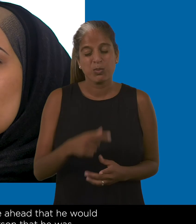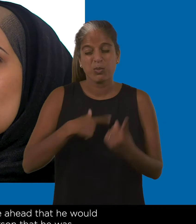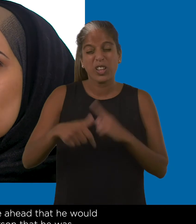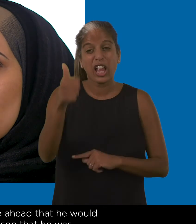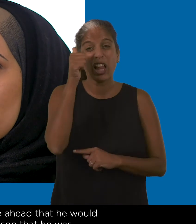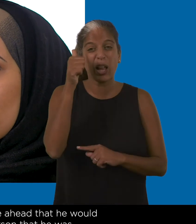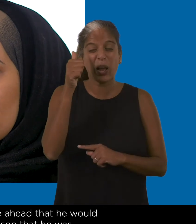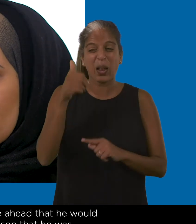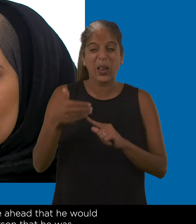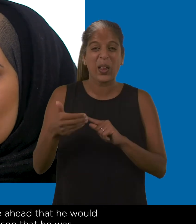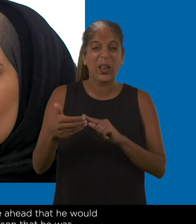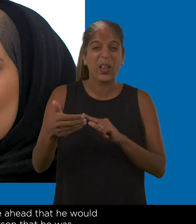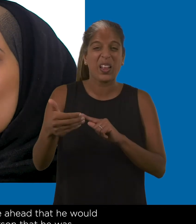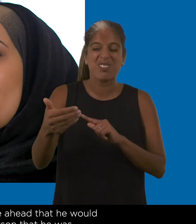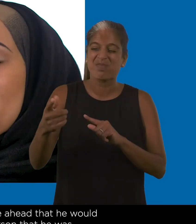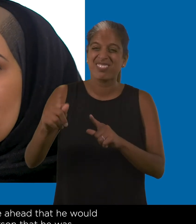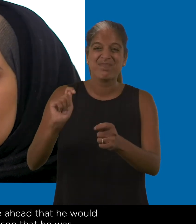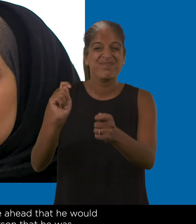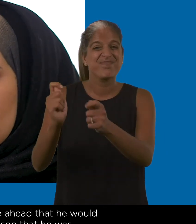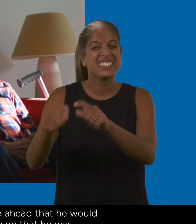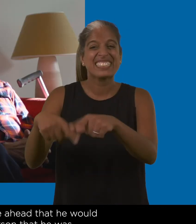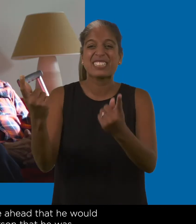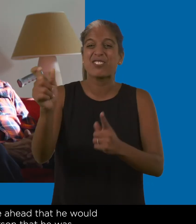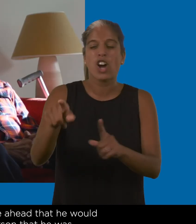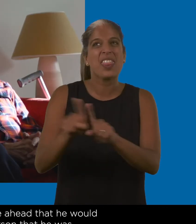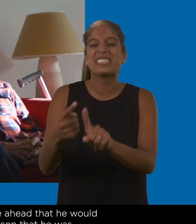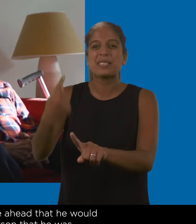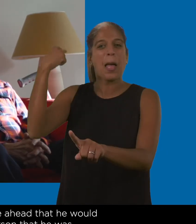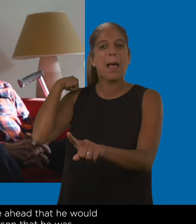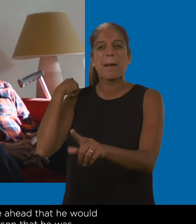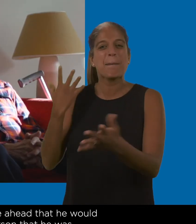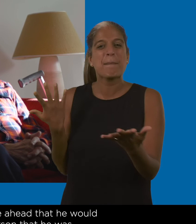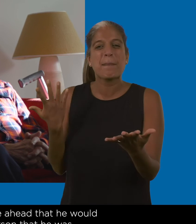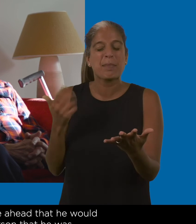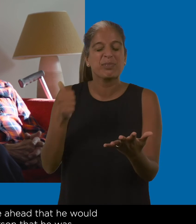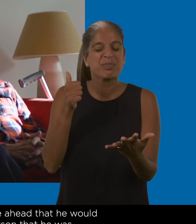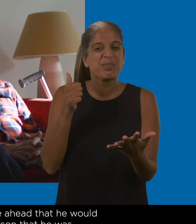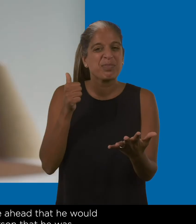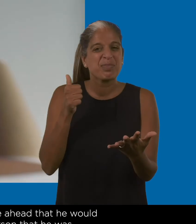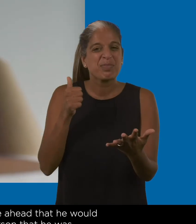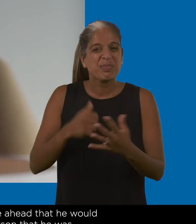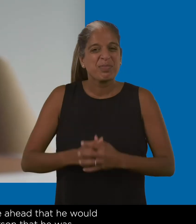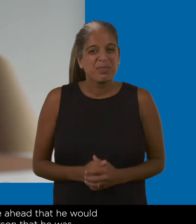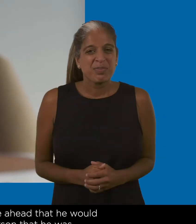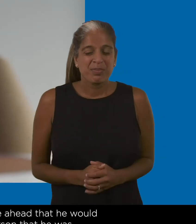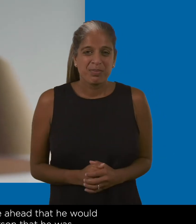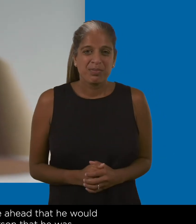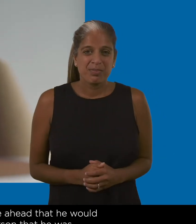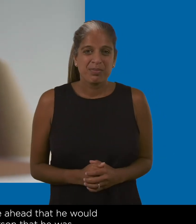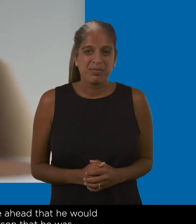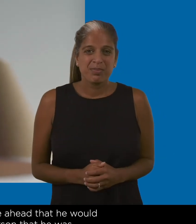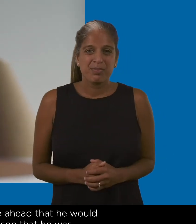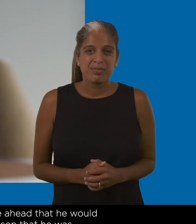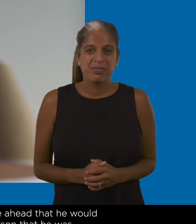because we knew what would lie ahead, that he wouldn't always be the same person that he